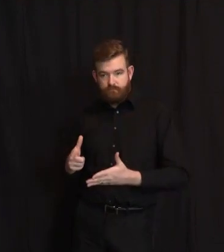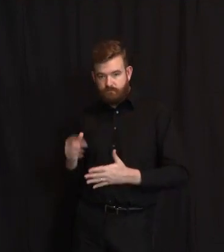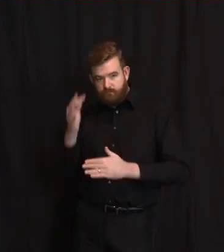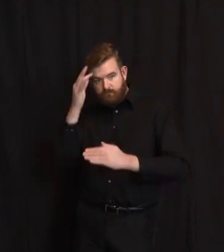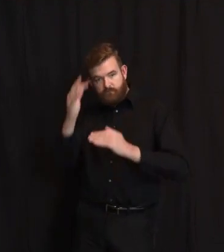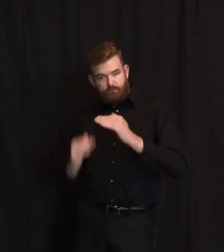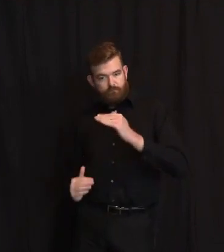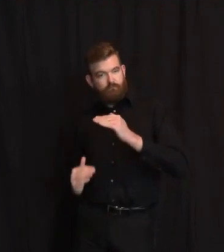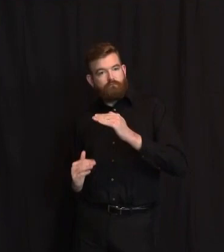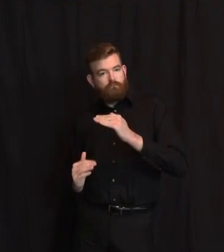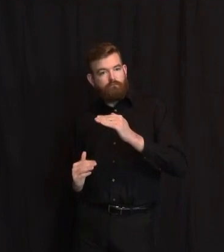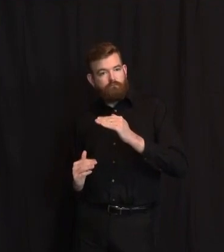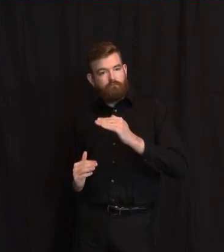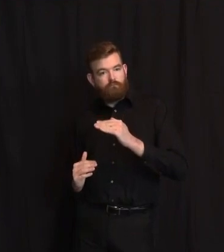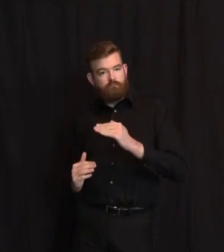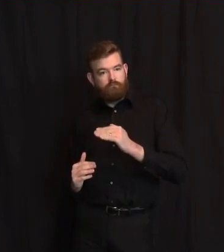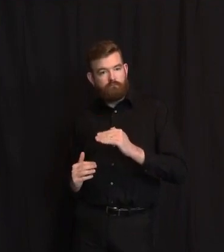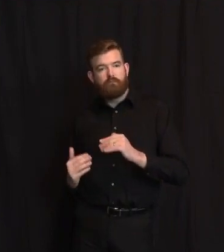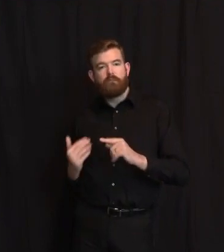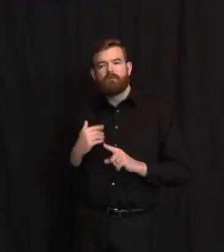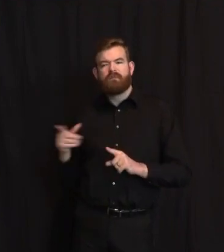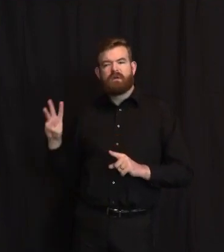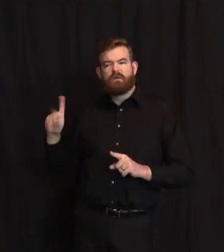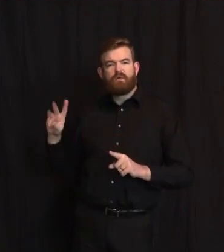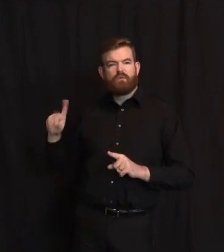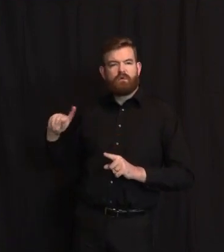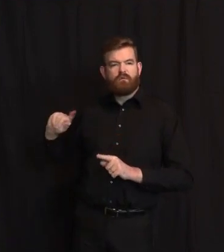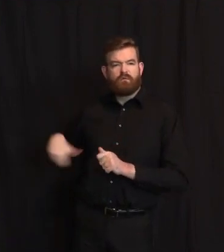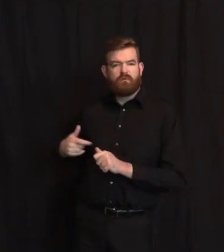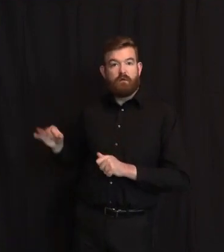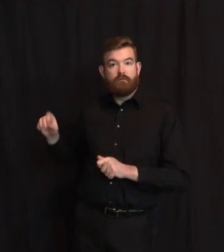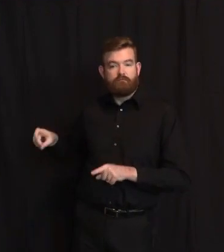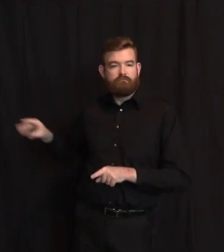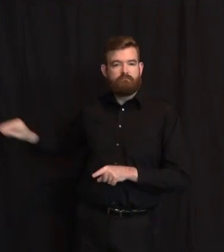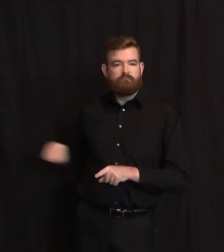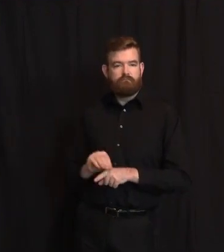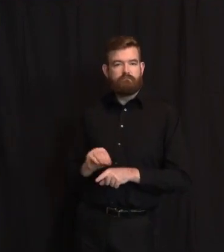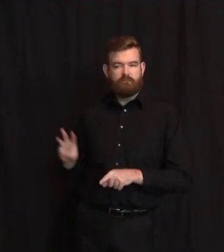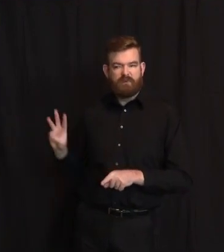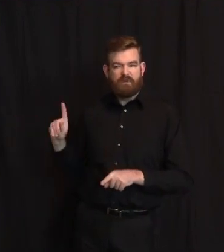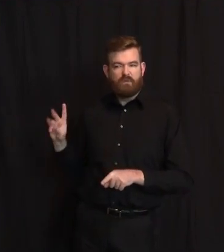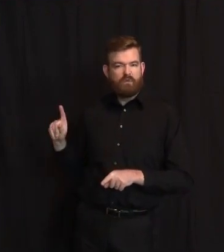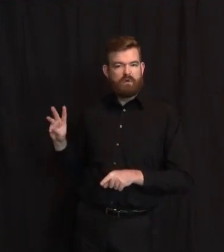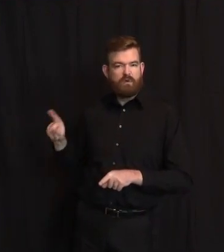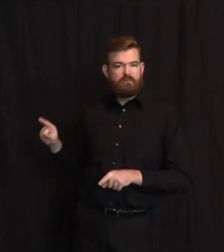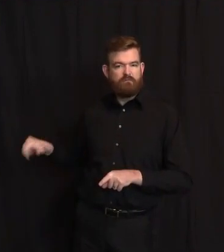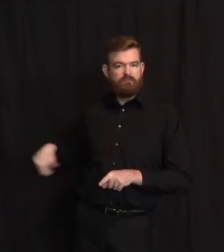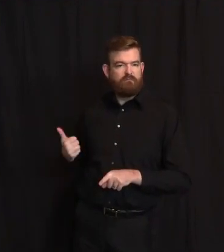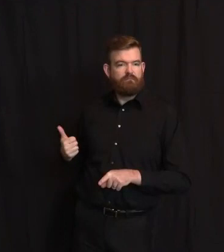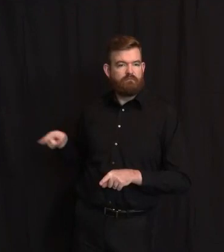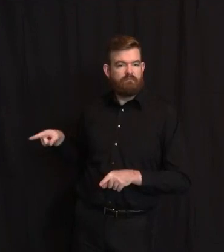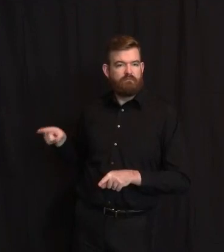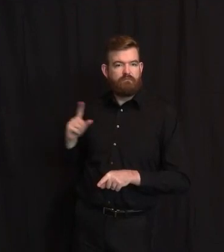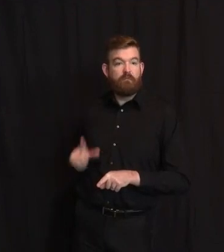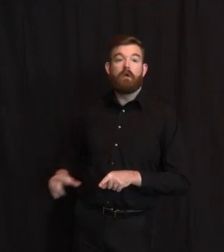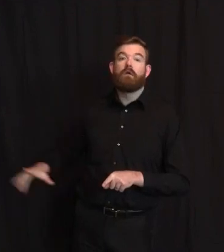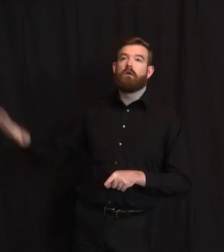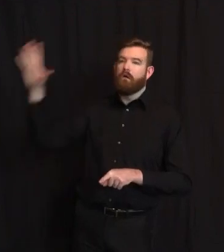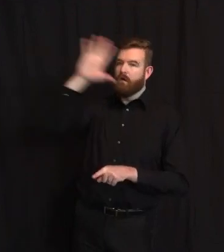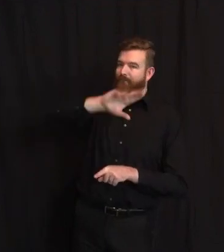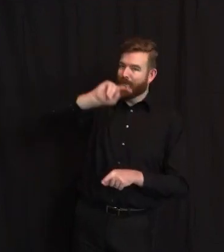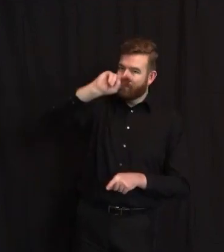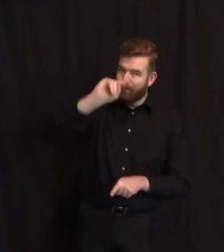61 ventilators available in our quote-unquote warehouse. That's for the entire state, right? That's right.